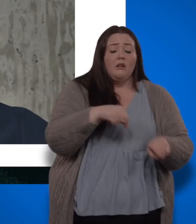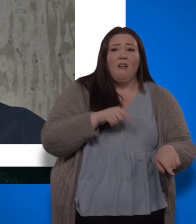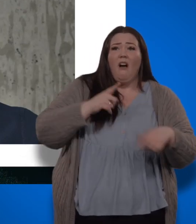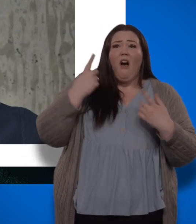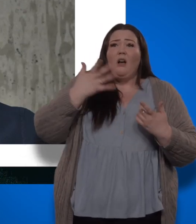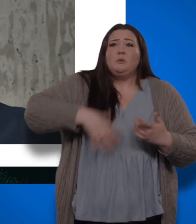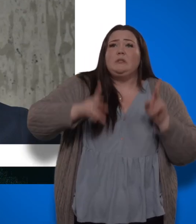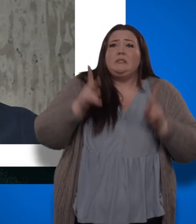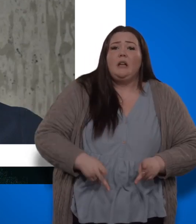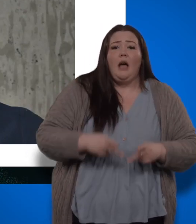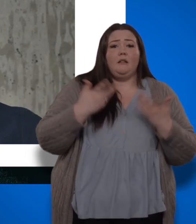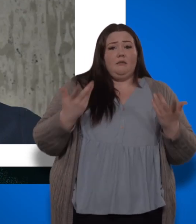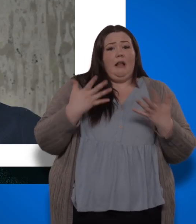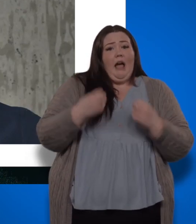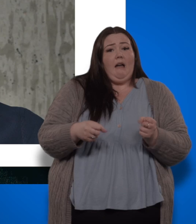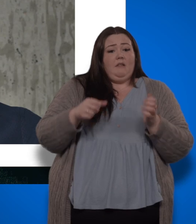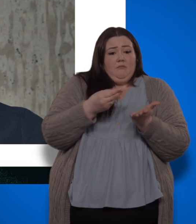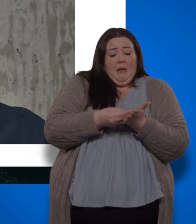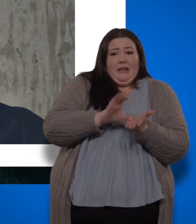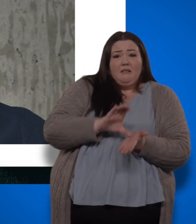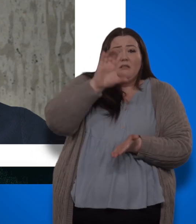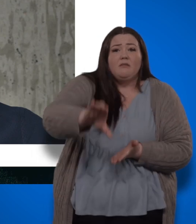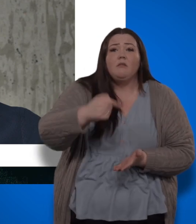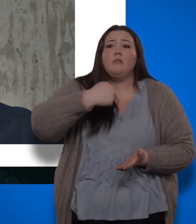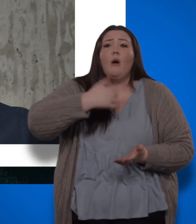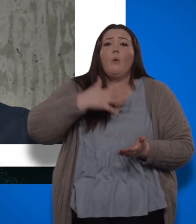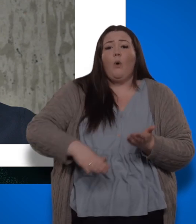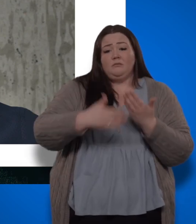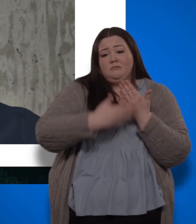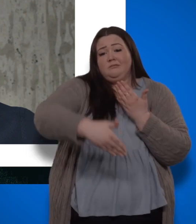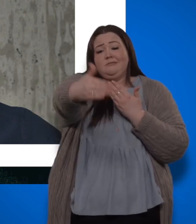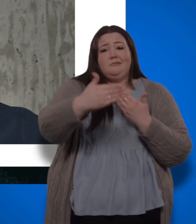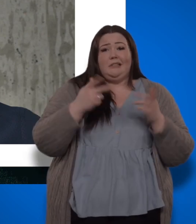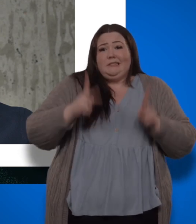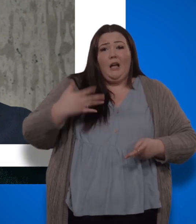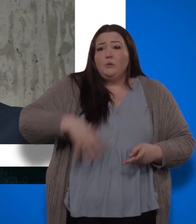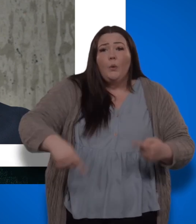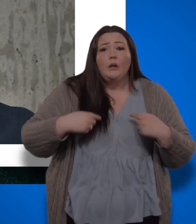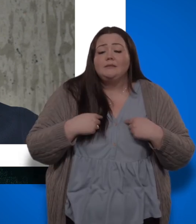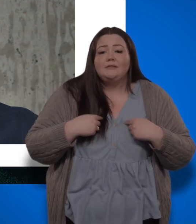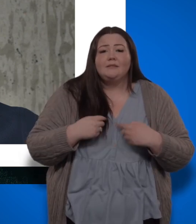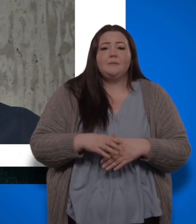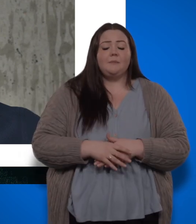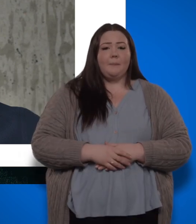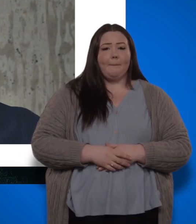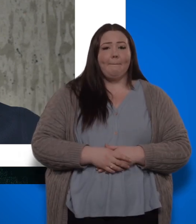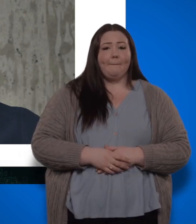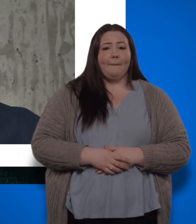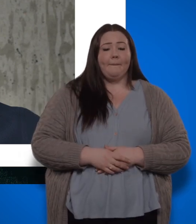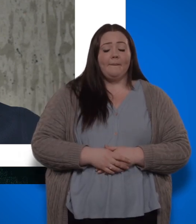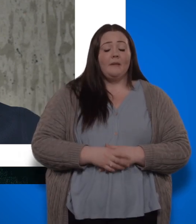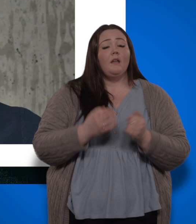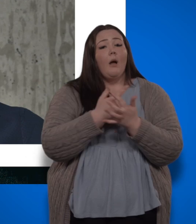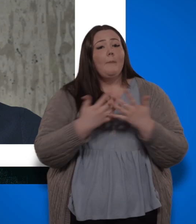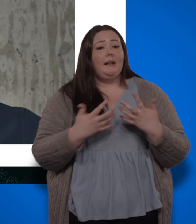problem. And so many of the tech billionaires are investing massively in